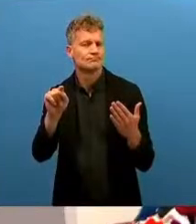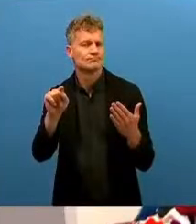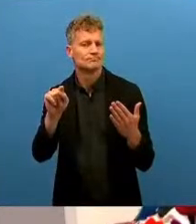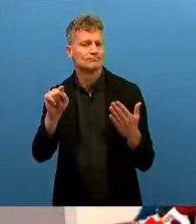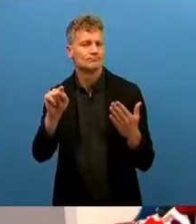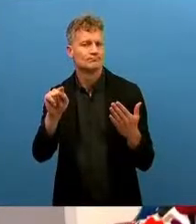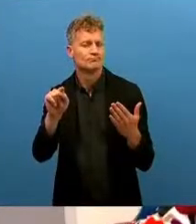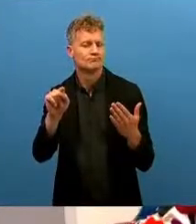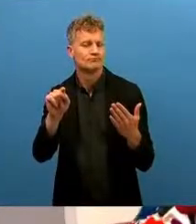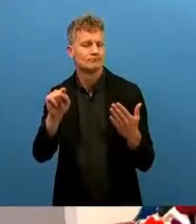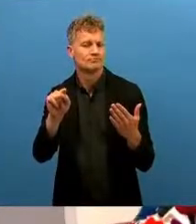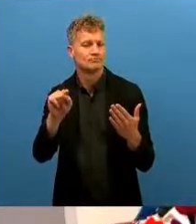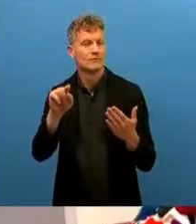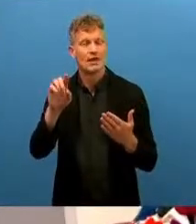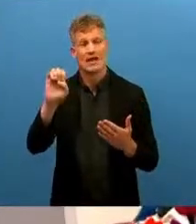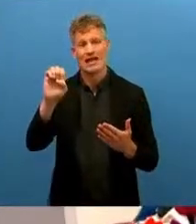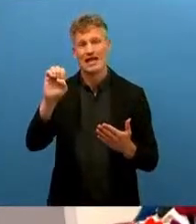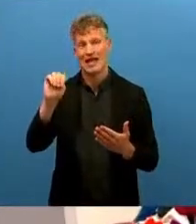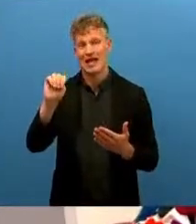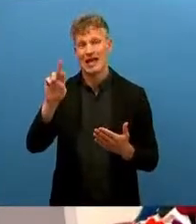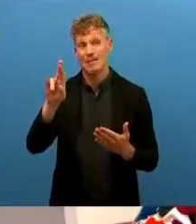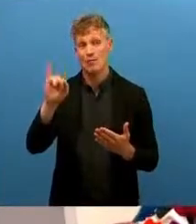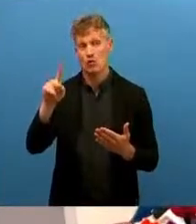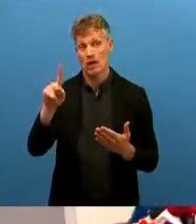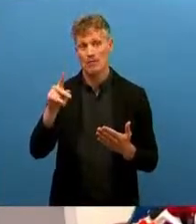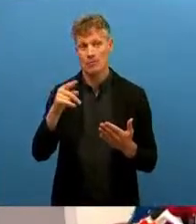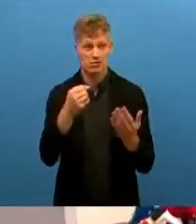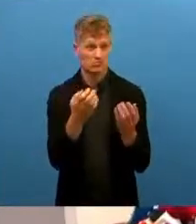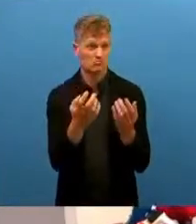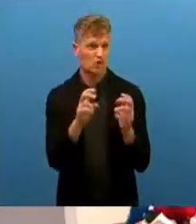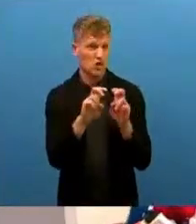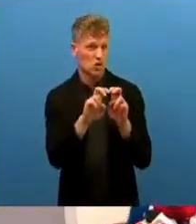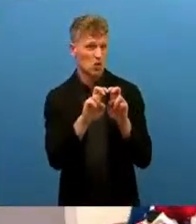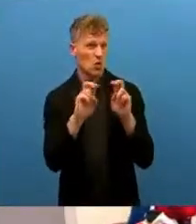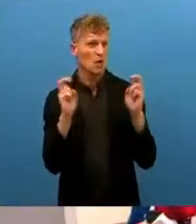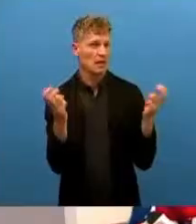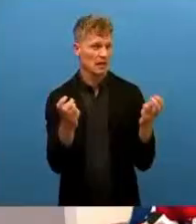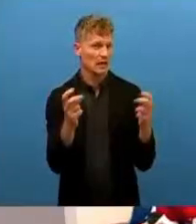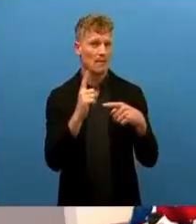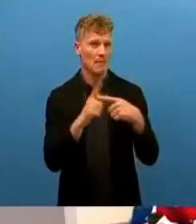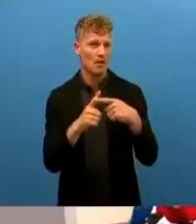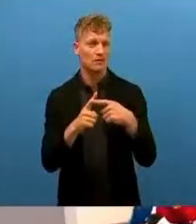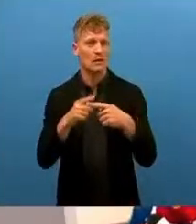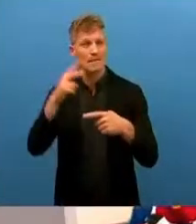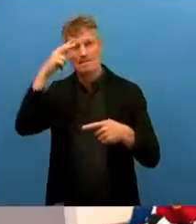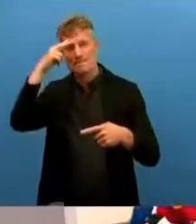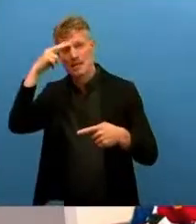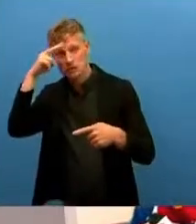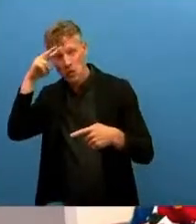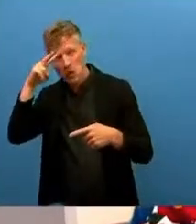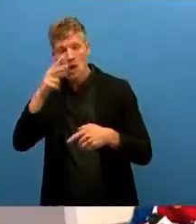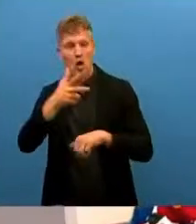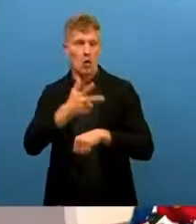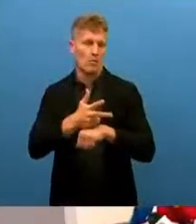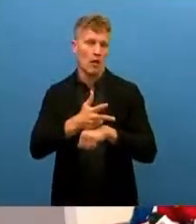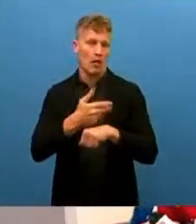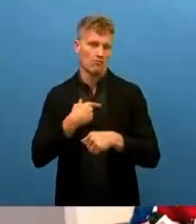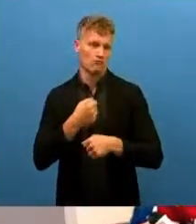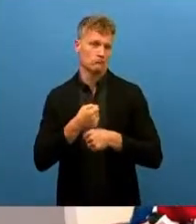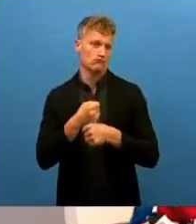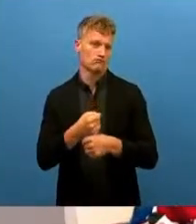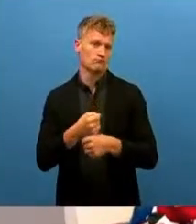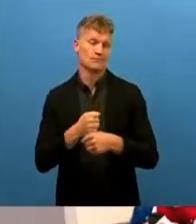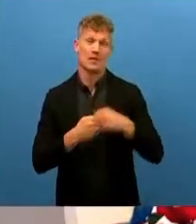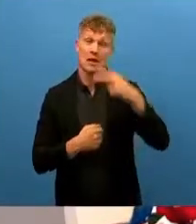EMRIP and also the representatives on behalf of Mexico and Guatemala. Mexico is one of the countries